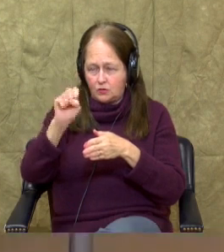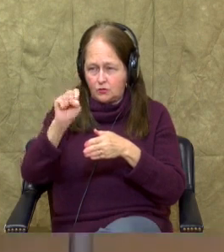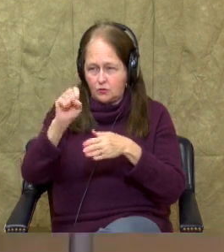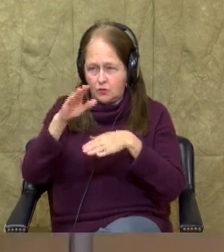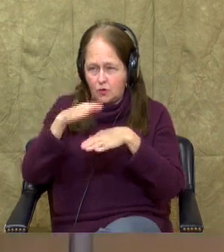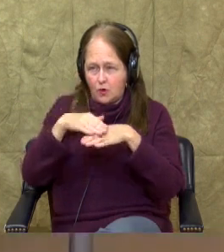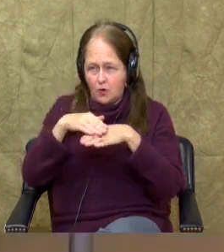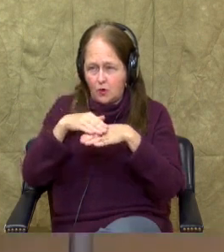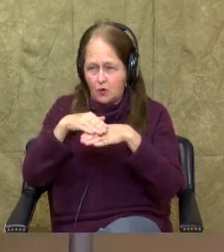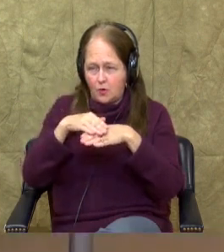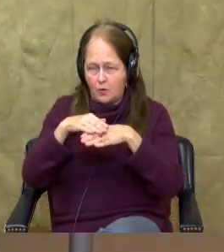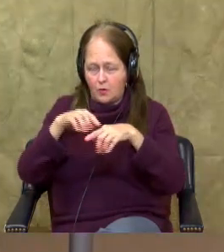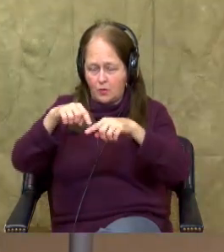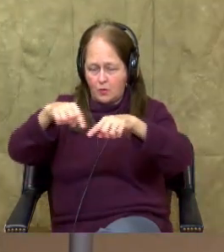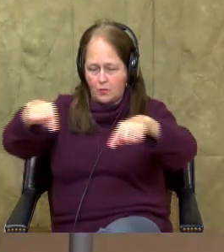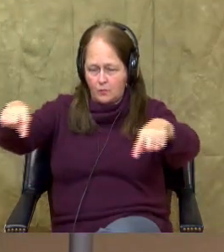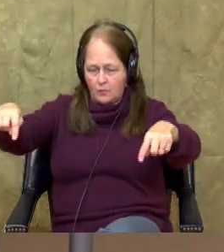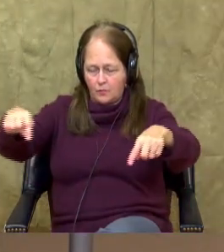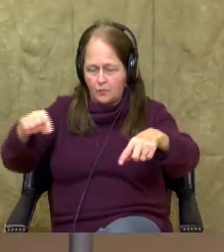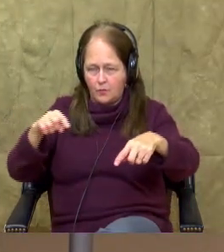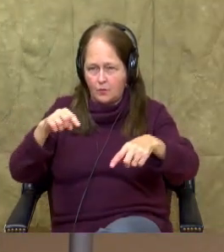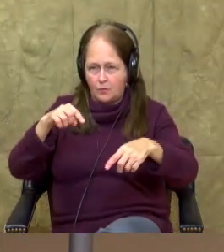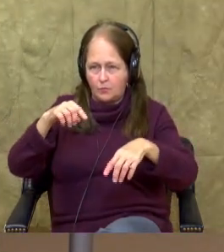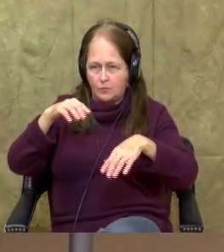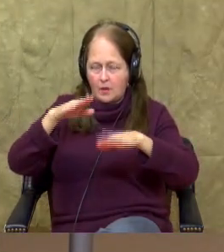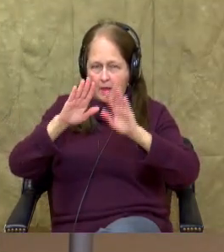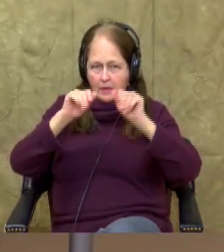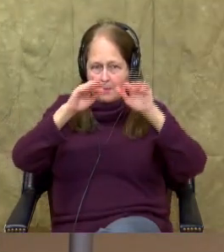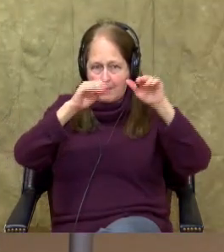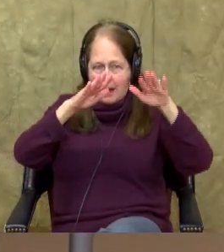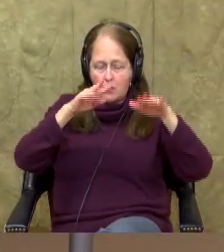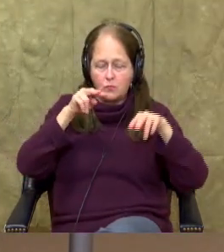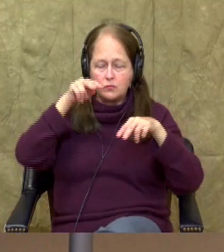were on a cliff, you would have a cliff's edge.